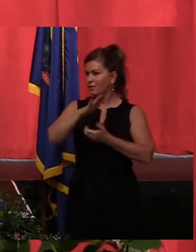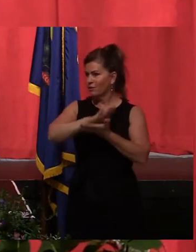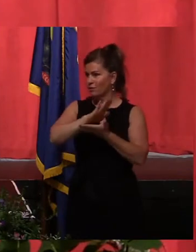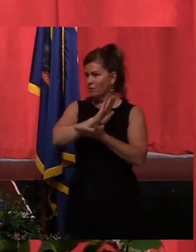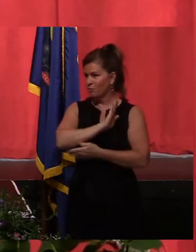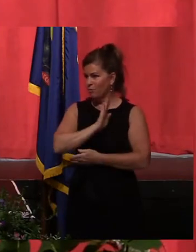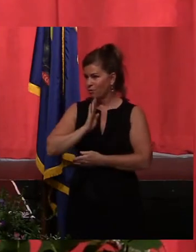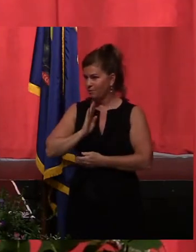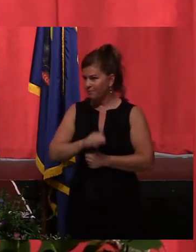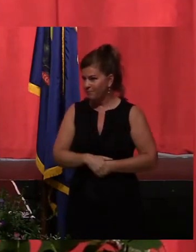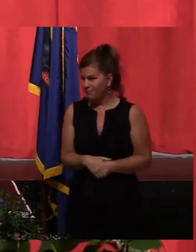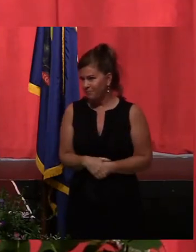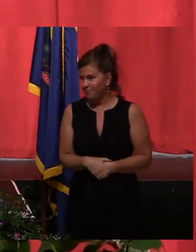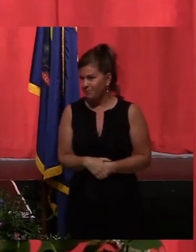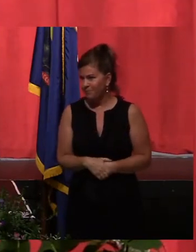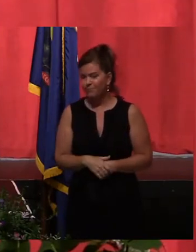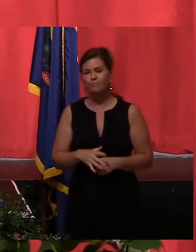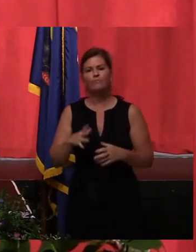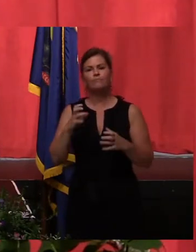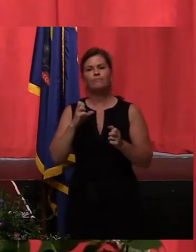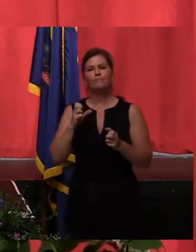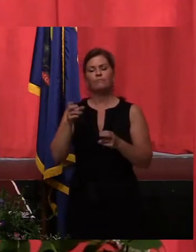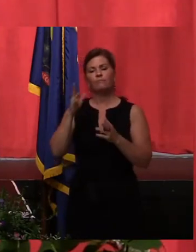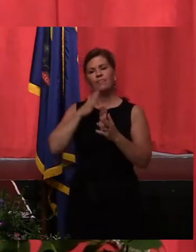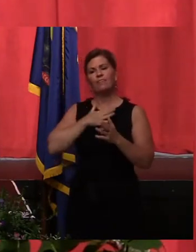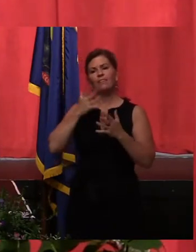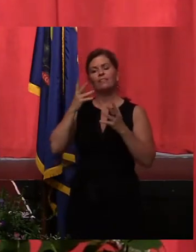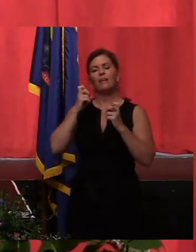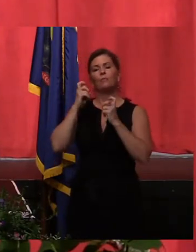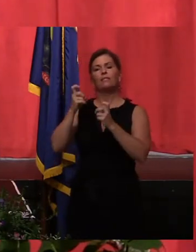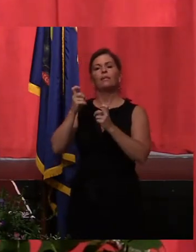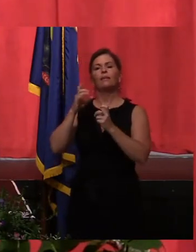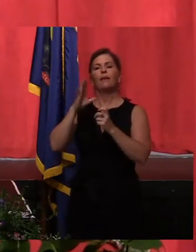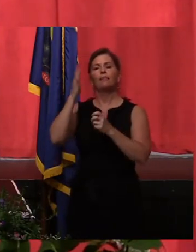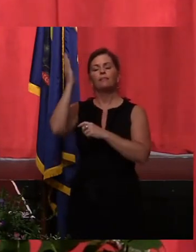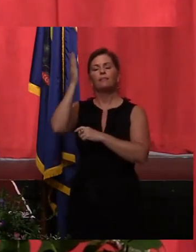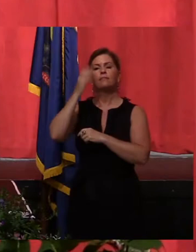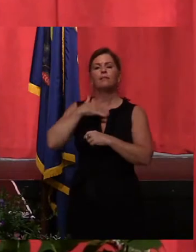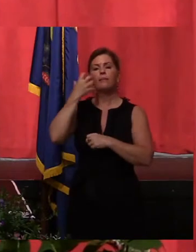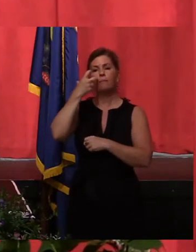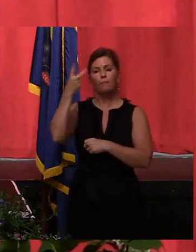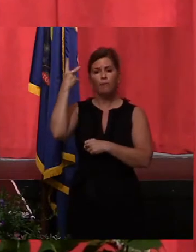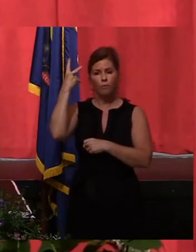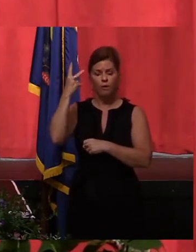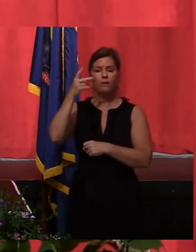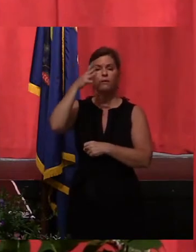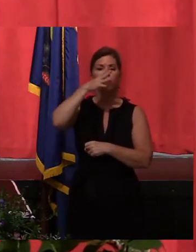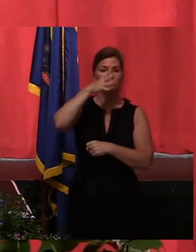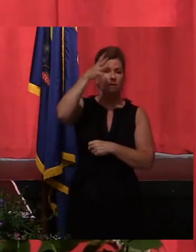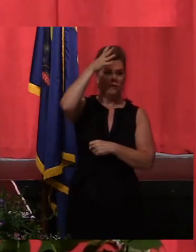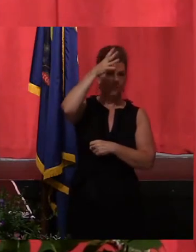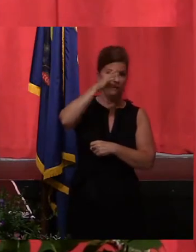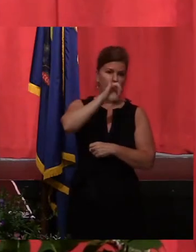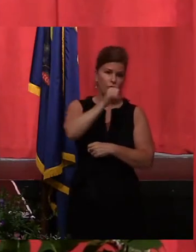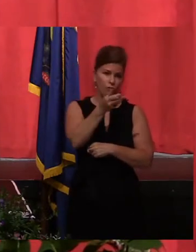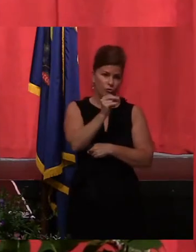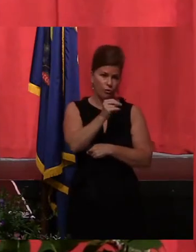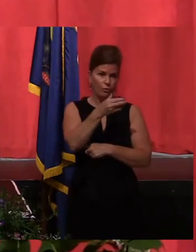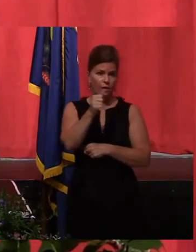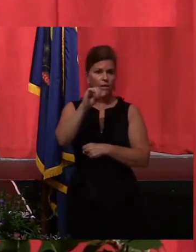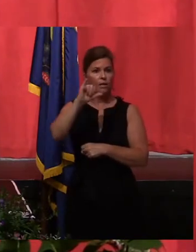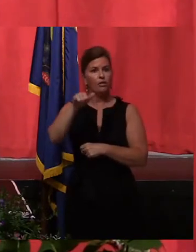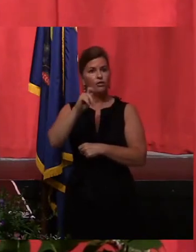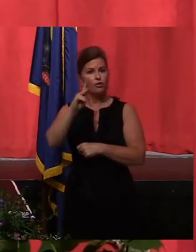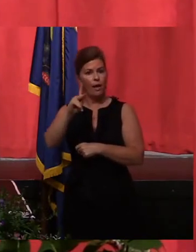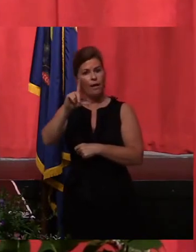I'd like to dedicate my speech this evening in the memory of my father and my mother, Joan and Jack Lee, for without